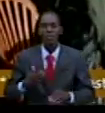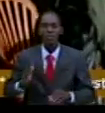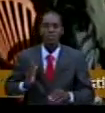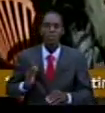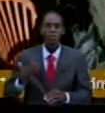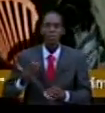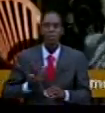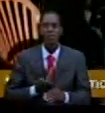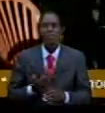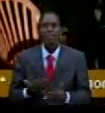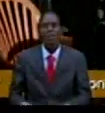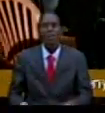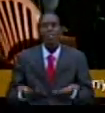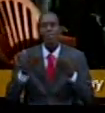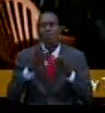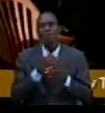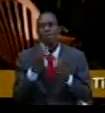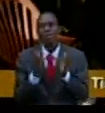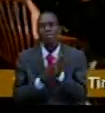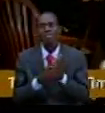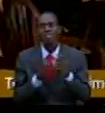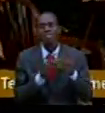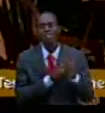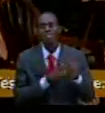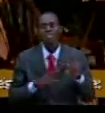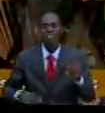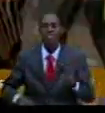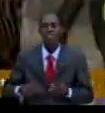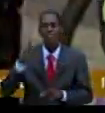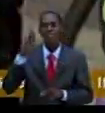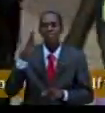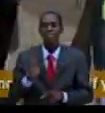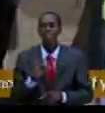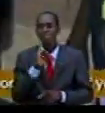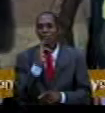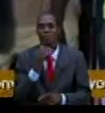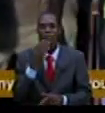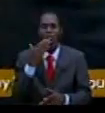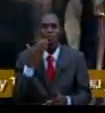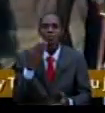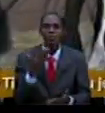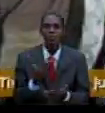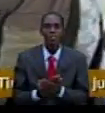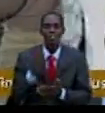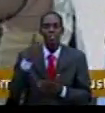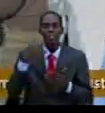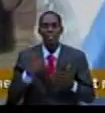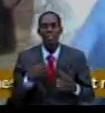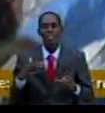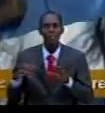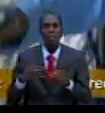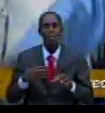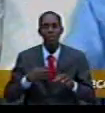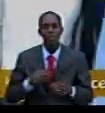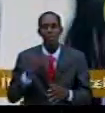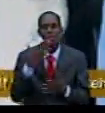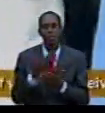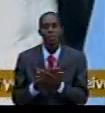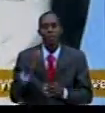You are coming out. Wah, wah, wah. Wah. Your hands.